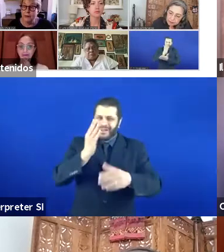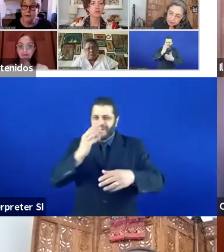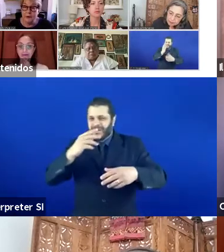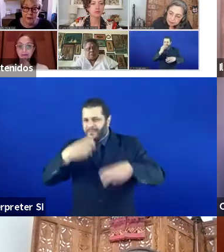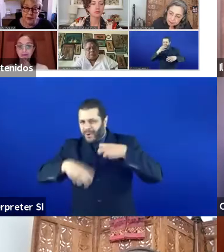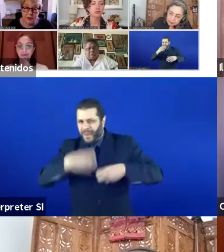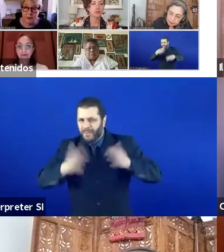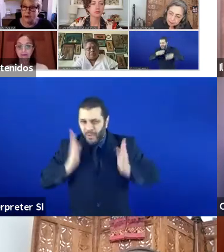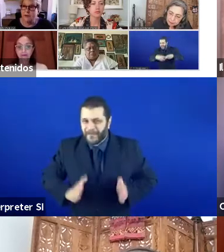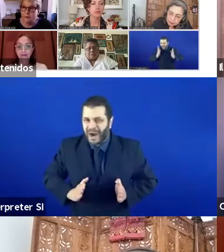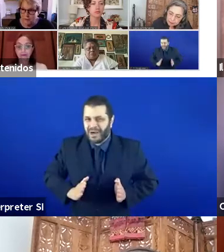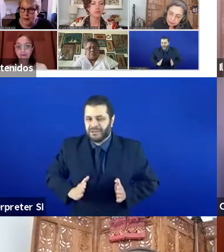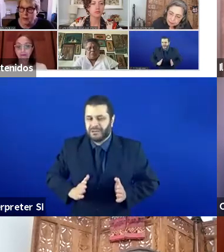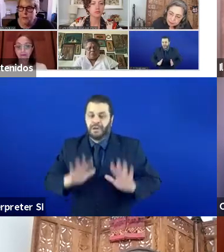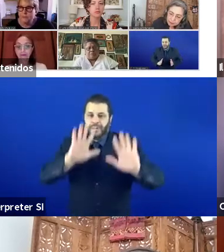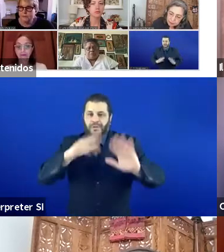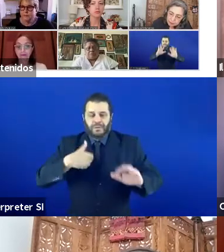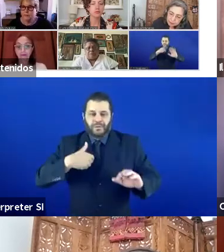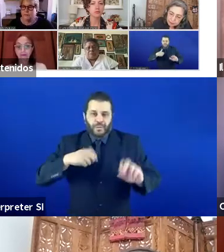we're going to defend human rights. Thank you.